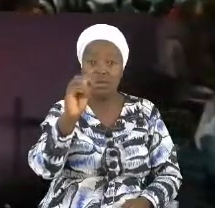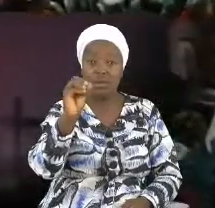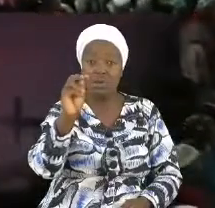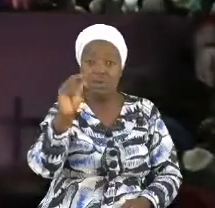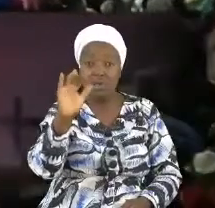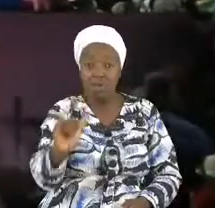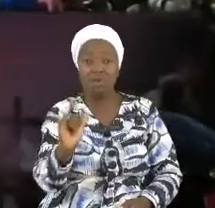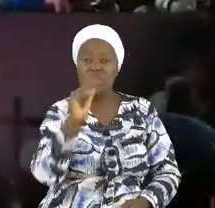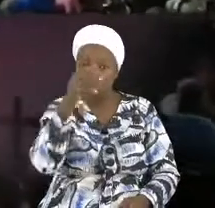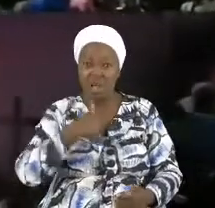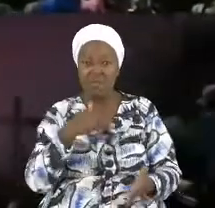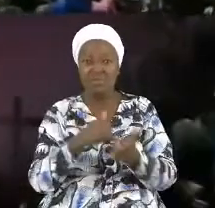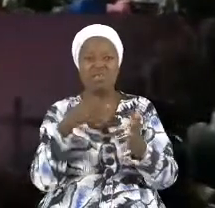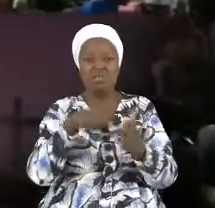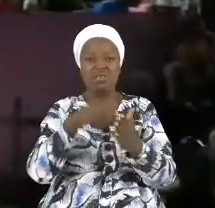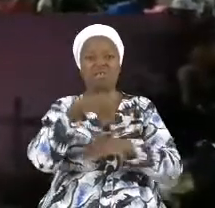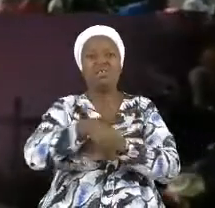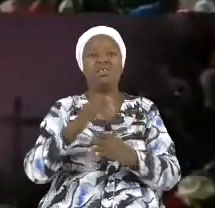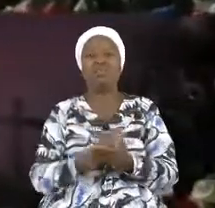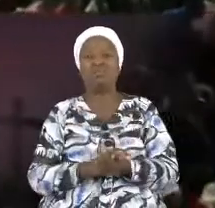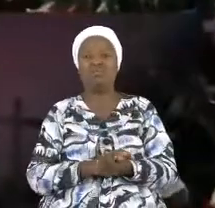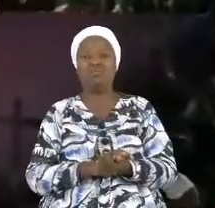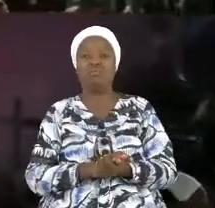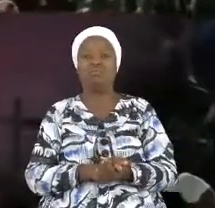Okay, God bless you.